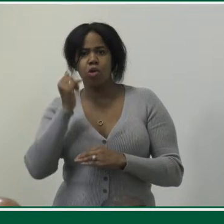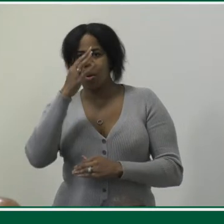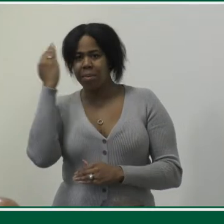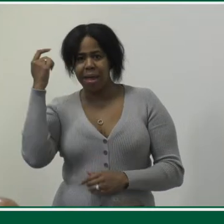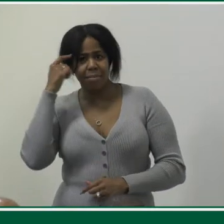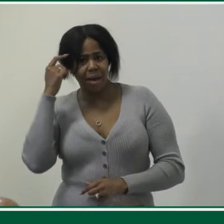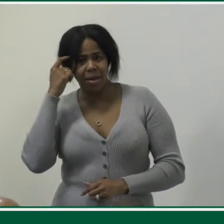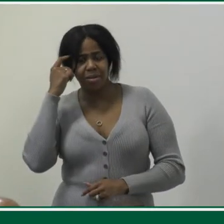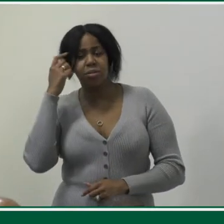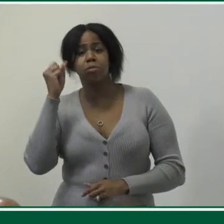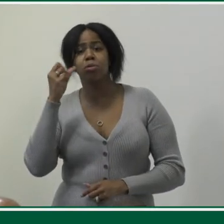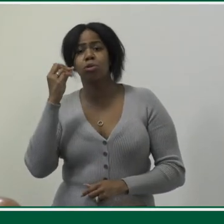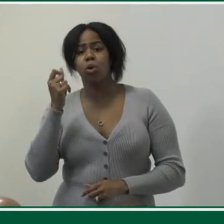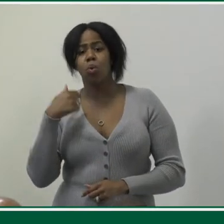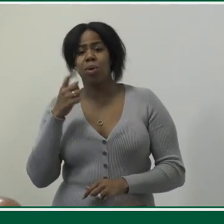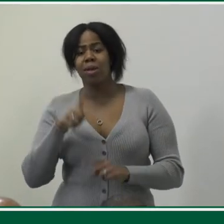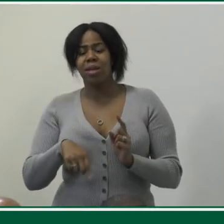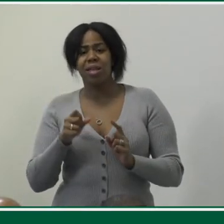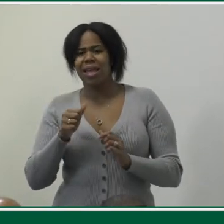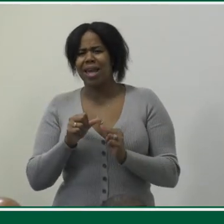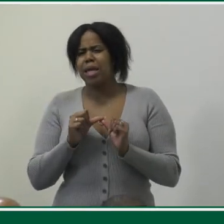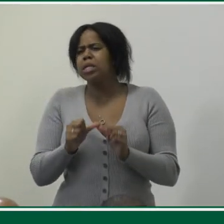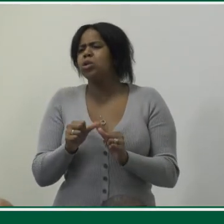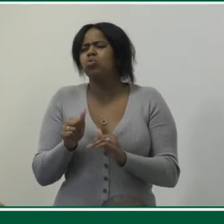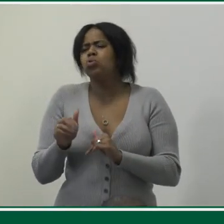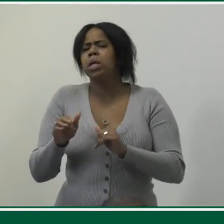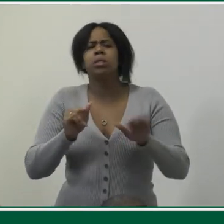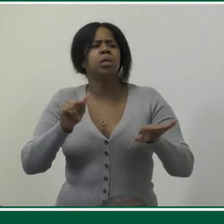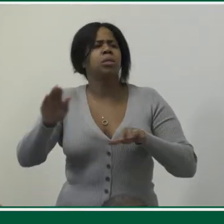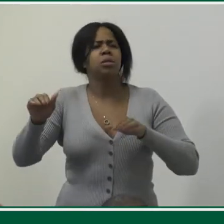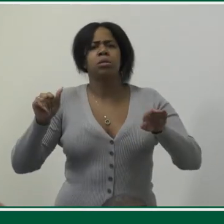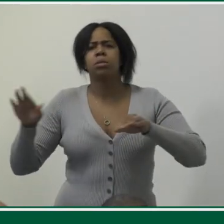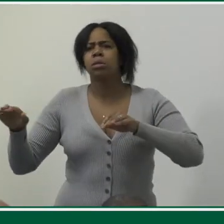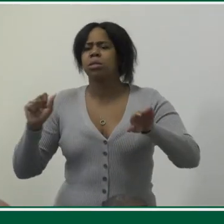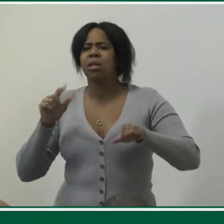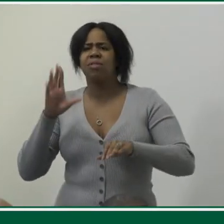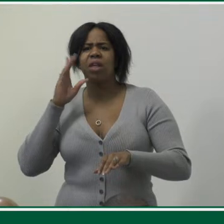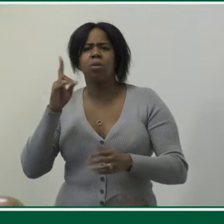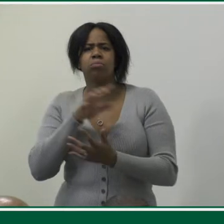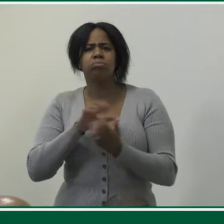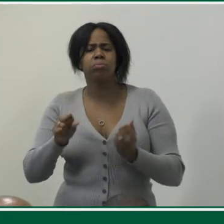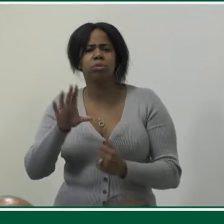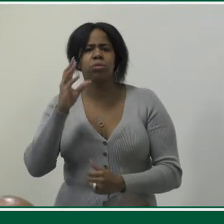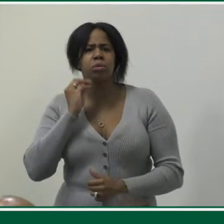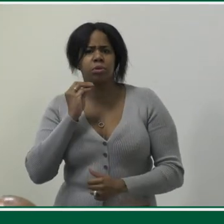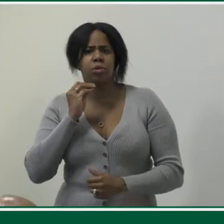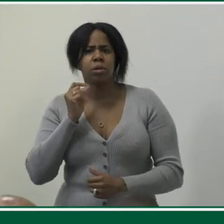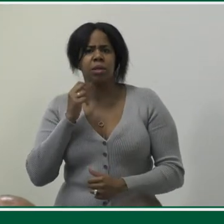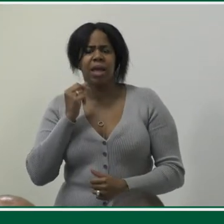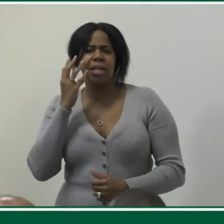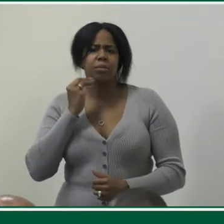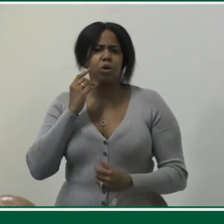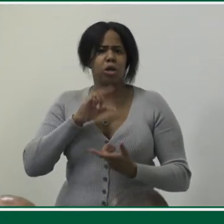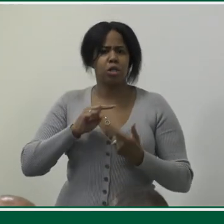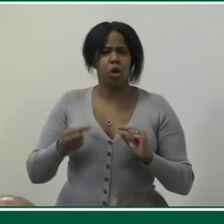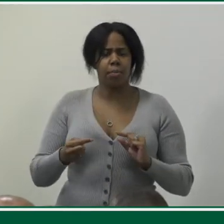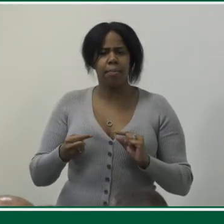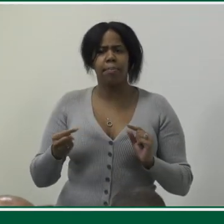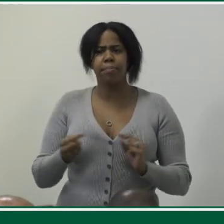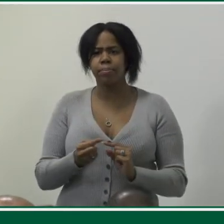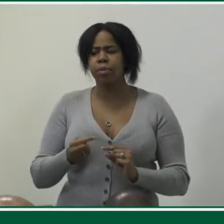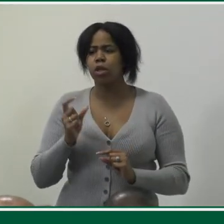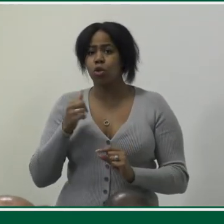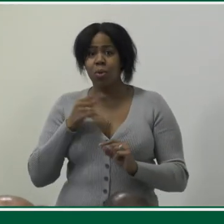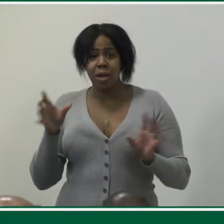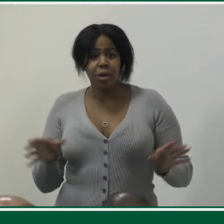continue to send students to environments where they're going to experience harm. The second thing is you can encourage applicants, and you